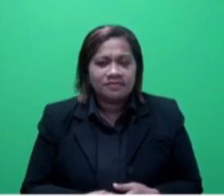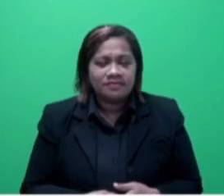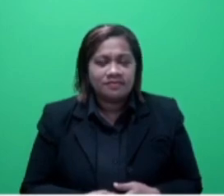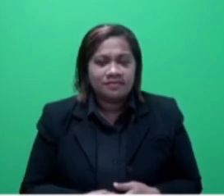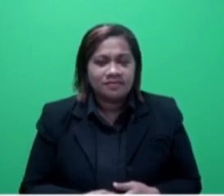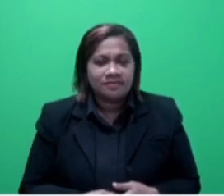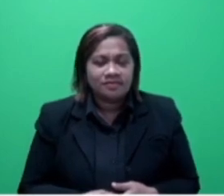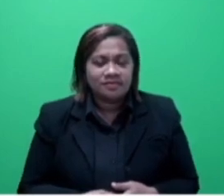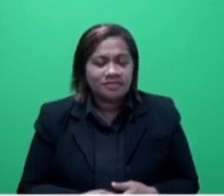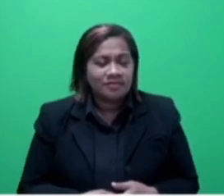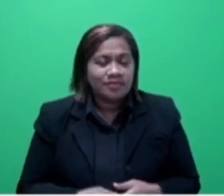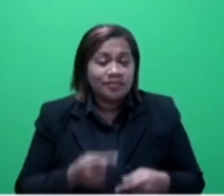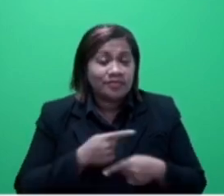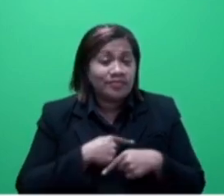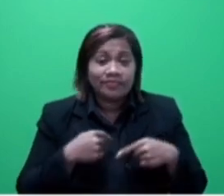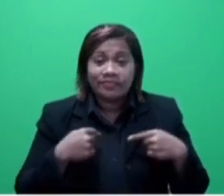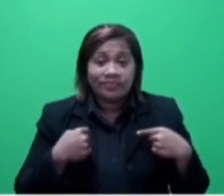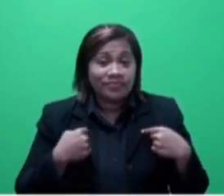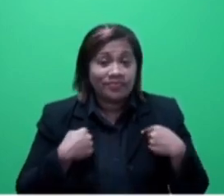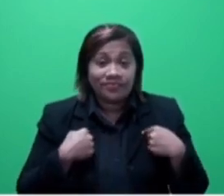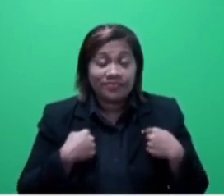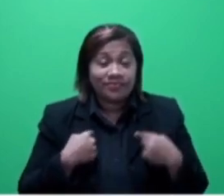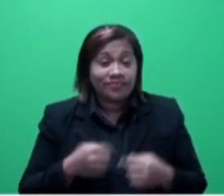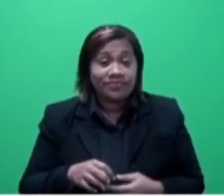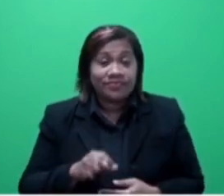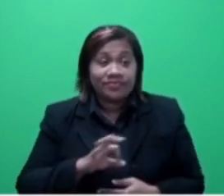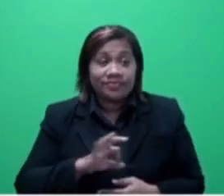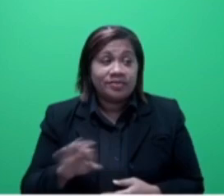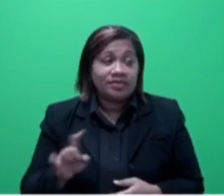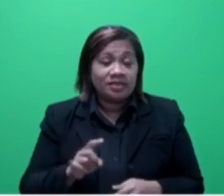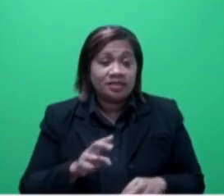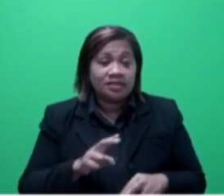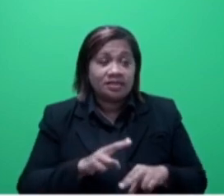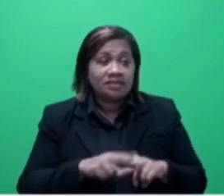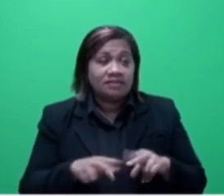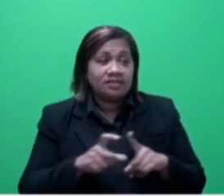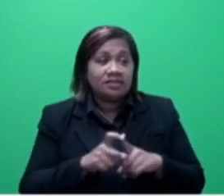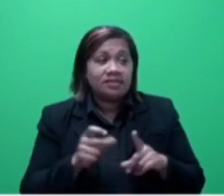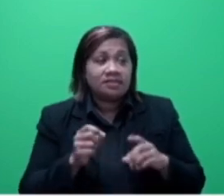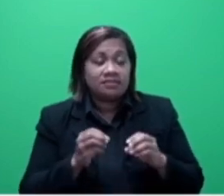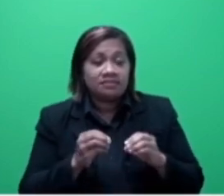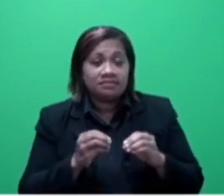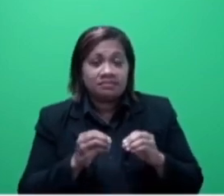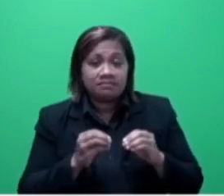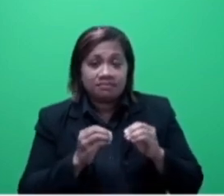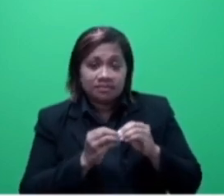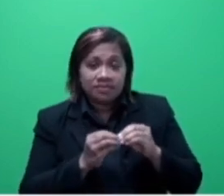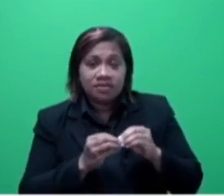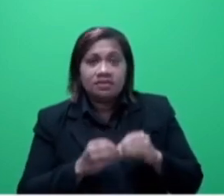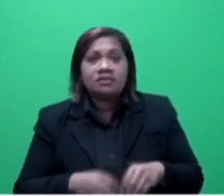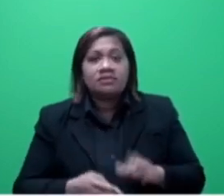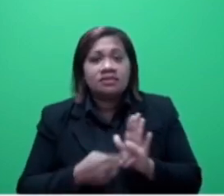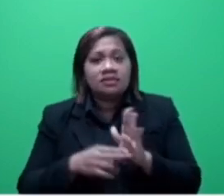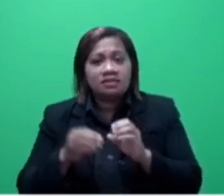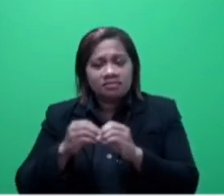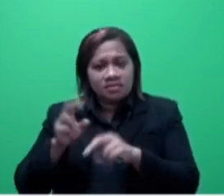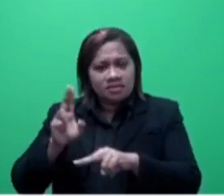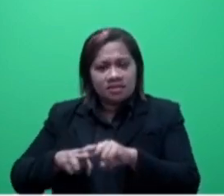We don't intend to turn the FDB into an NBF, Honourable Speaker, sir. Most definitely not.